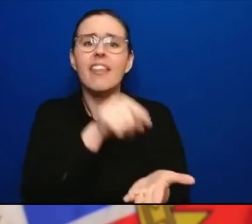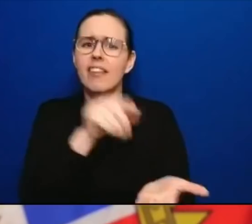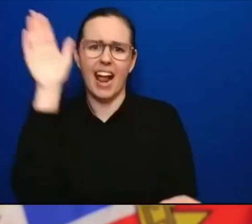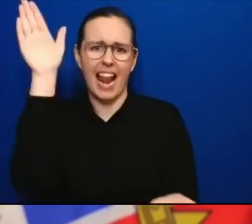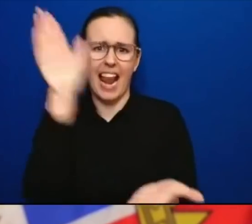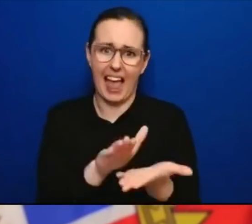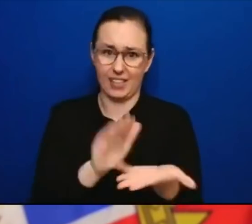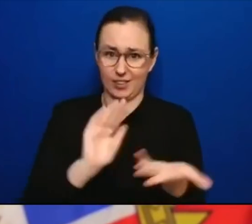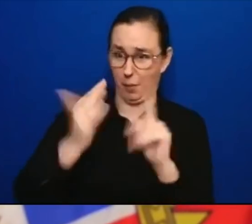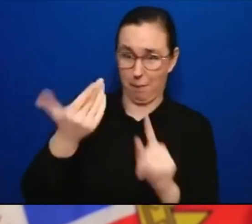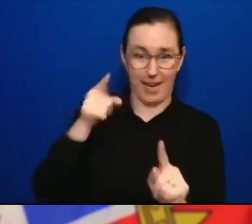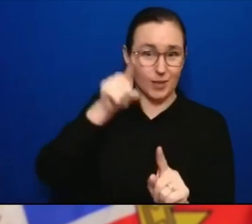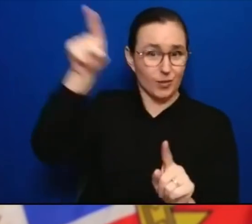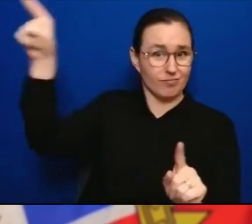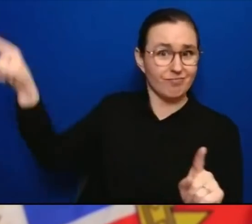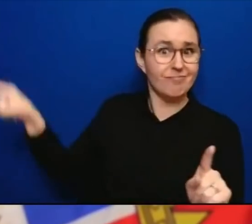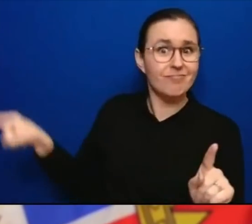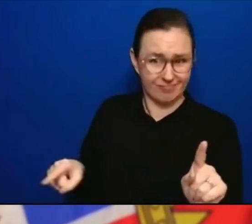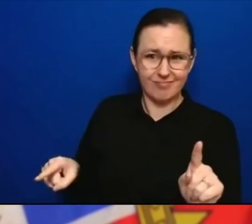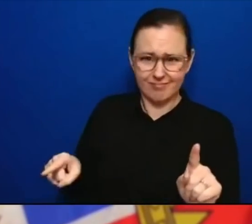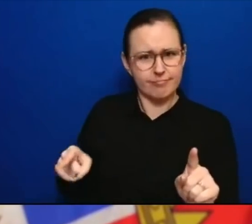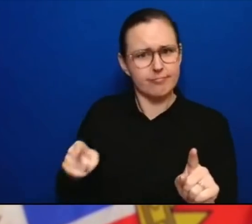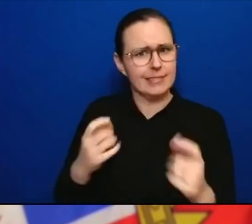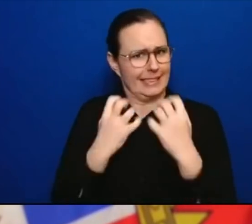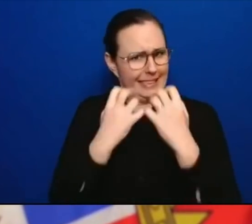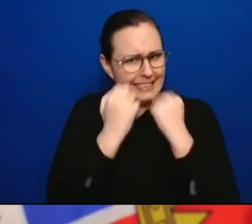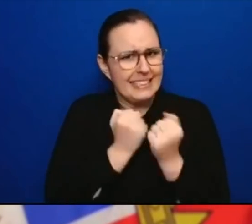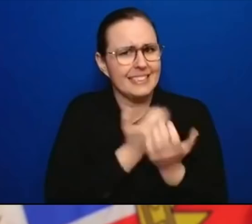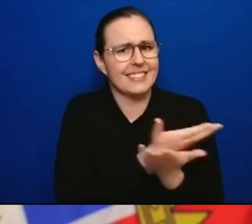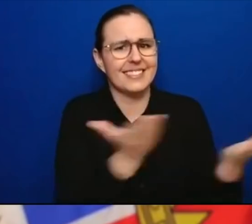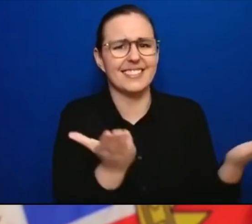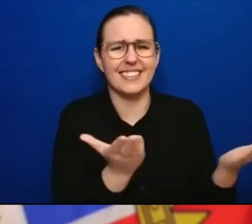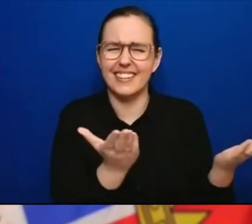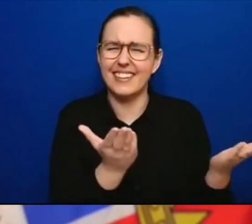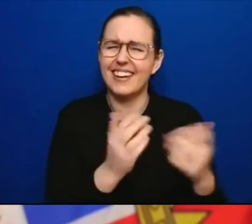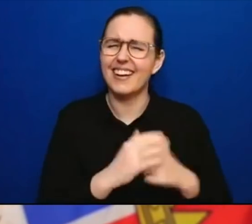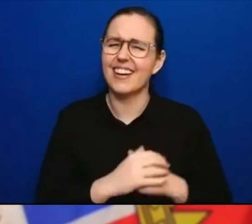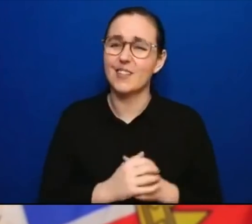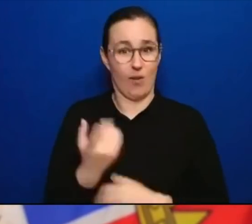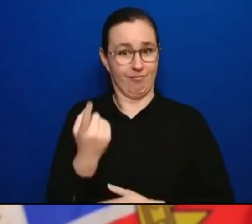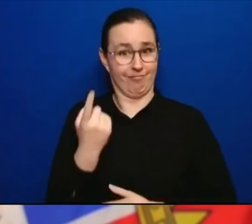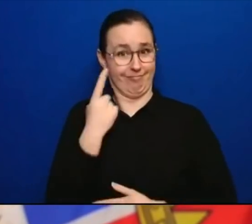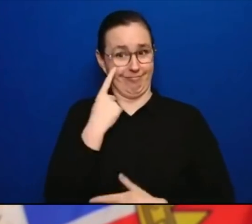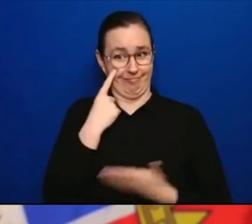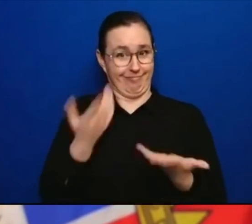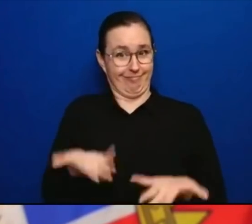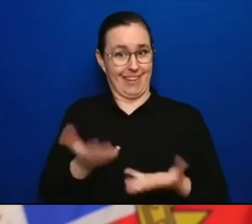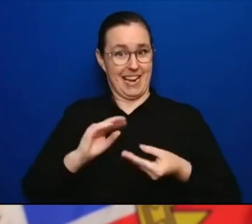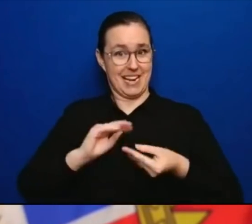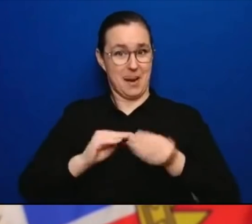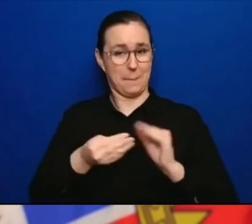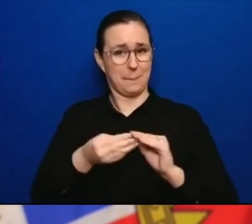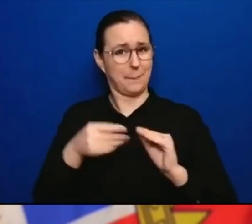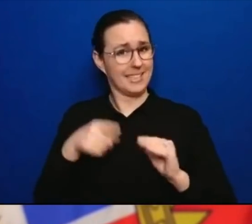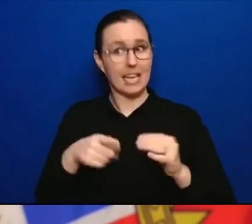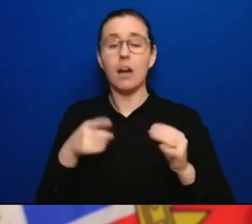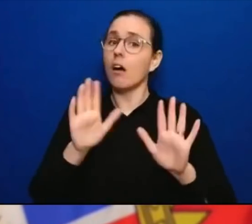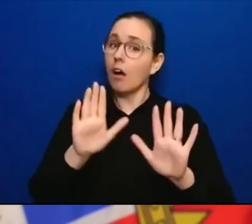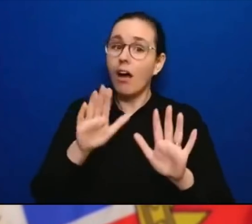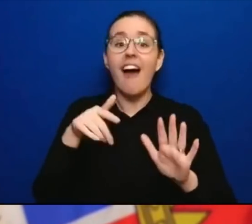vaccination and the severity of illness from Omicron, what we continue to see is that absolute numbers are